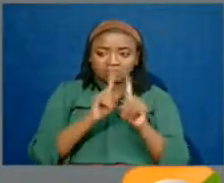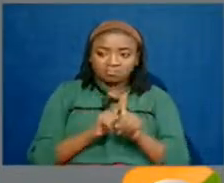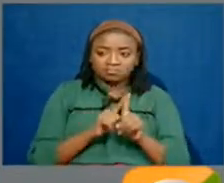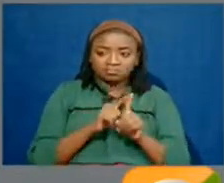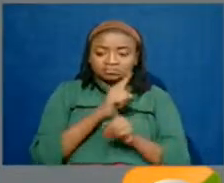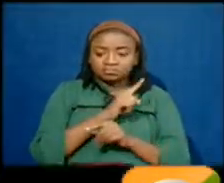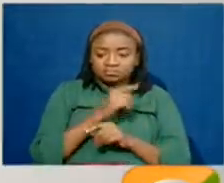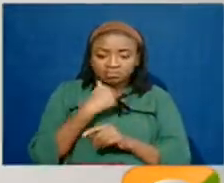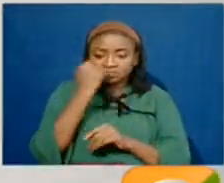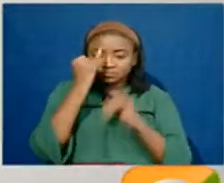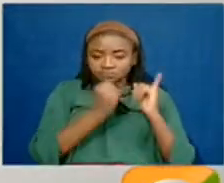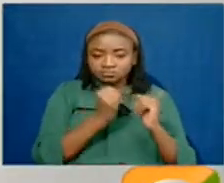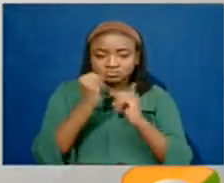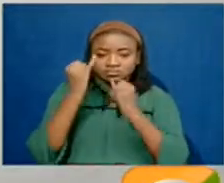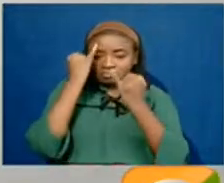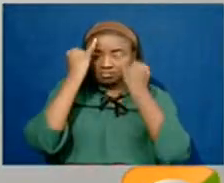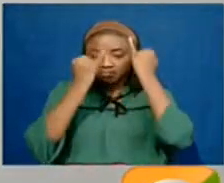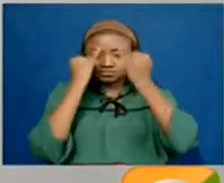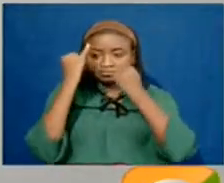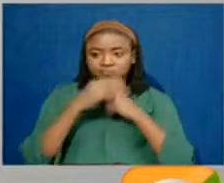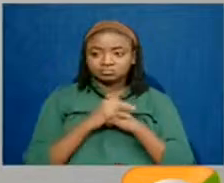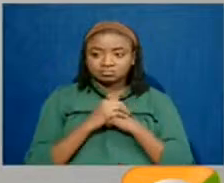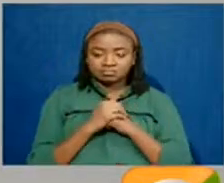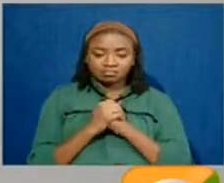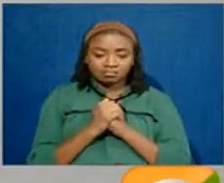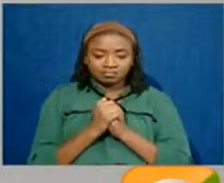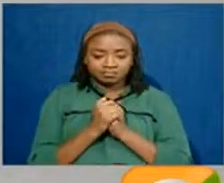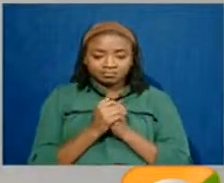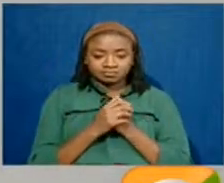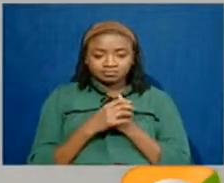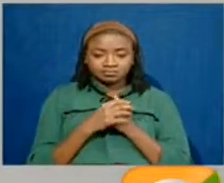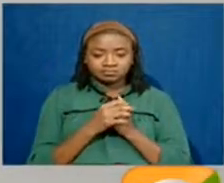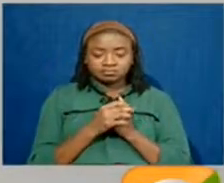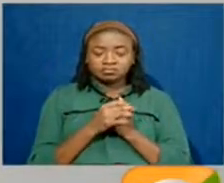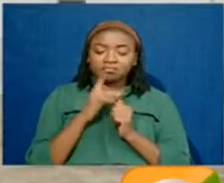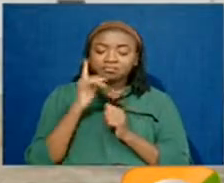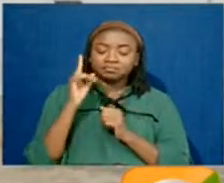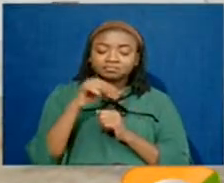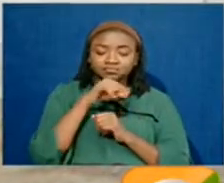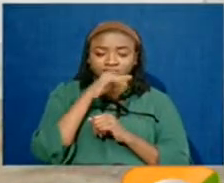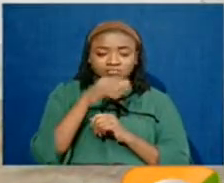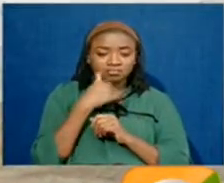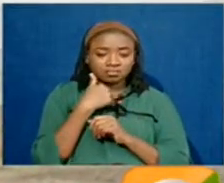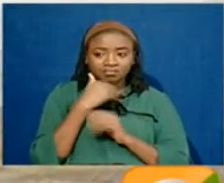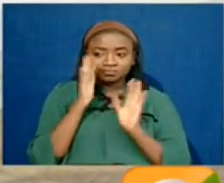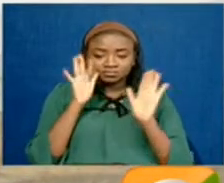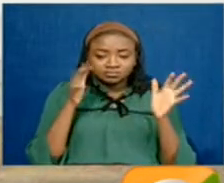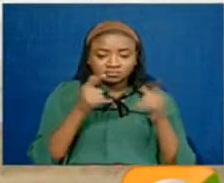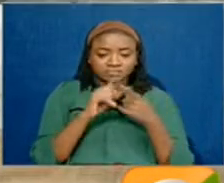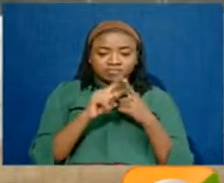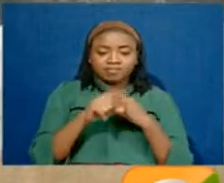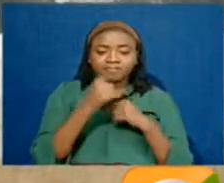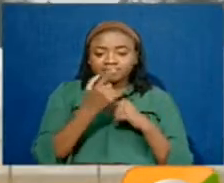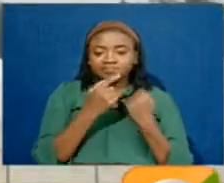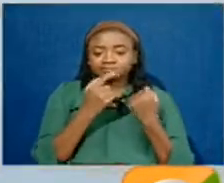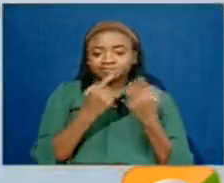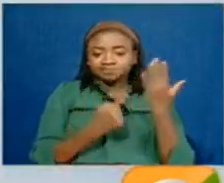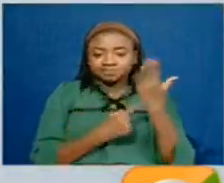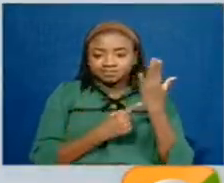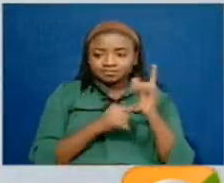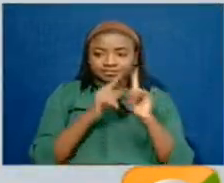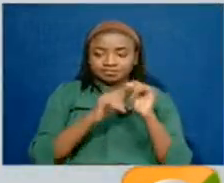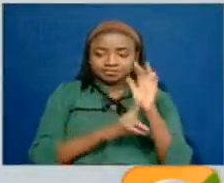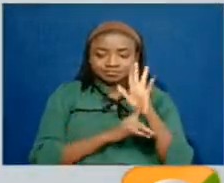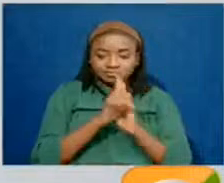new ideas. Sahip olduğumuz. Turkey has specialized in aerospace technology, including the development